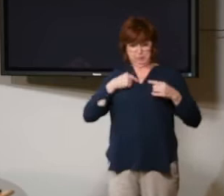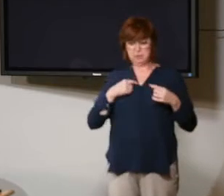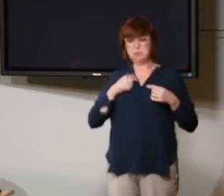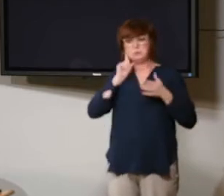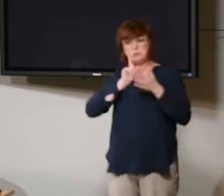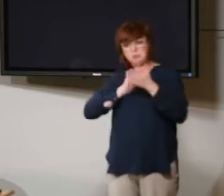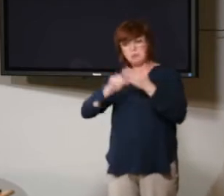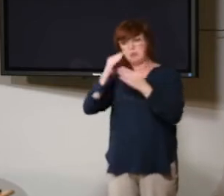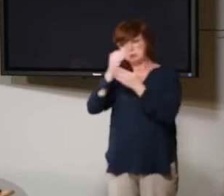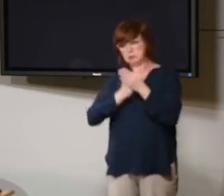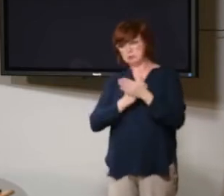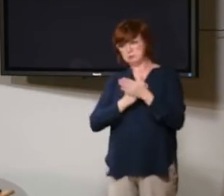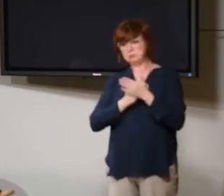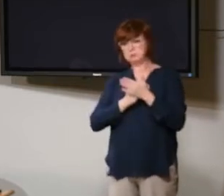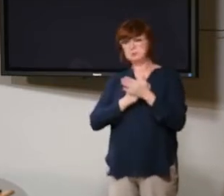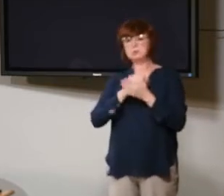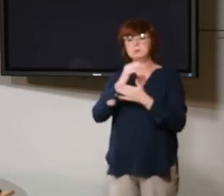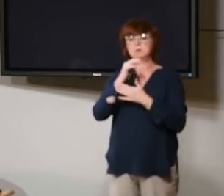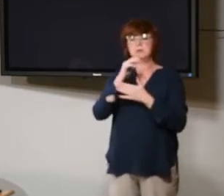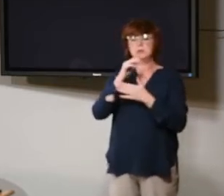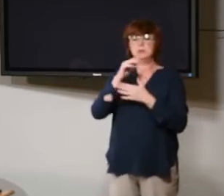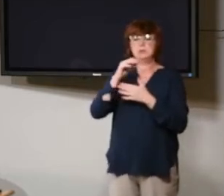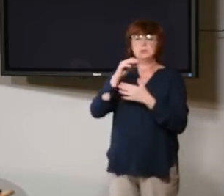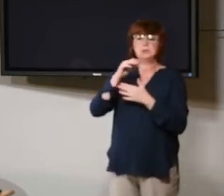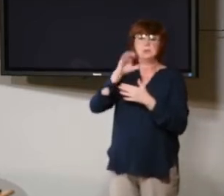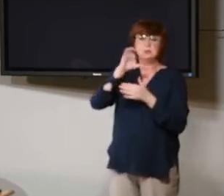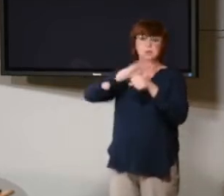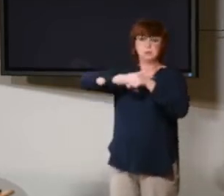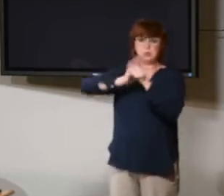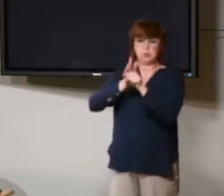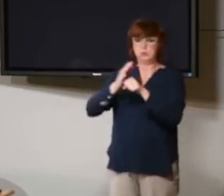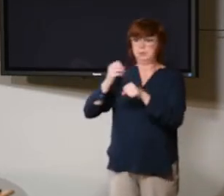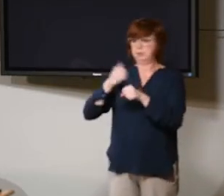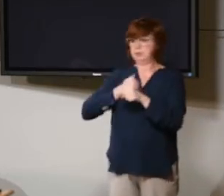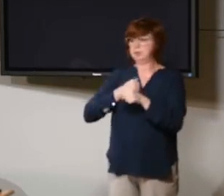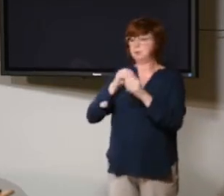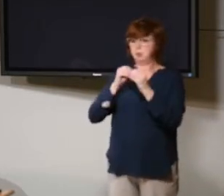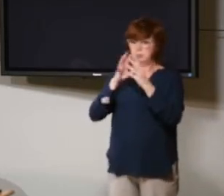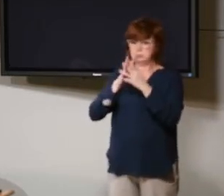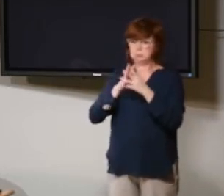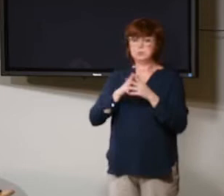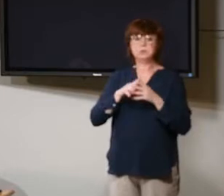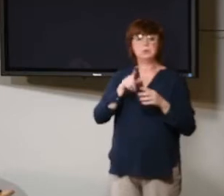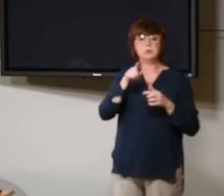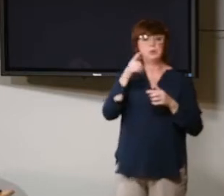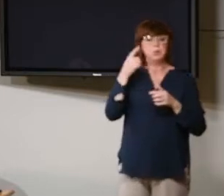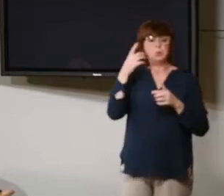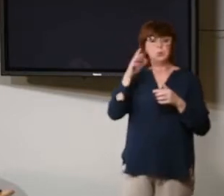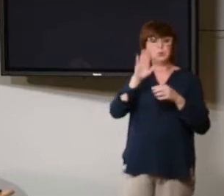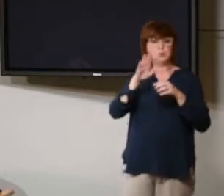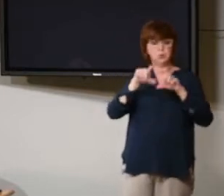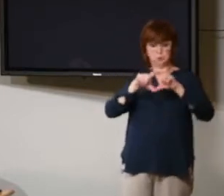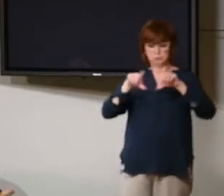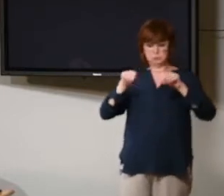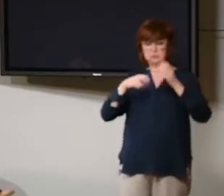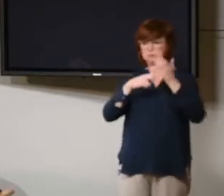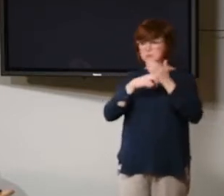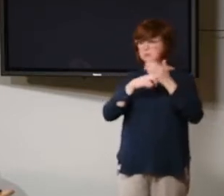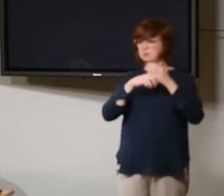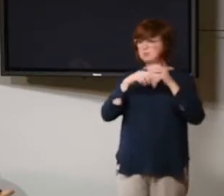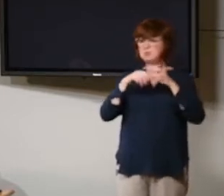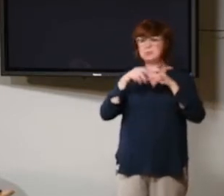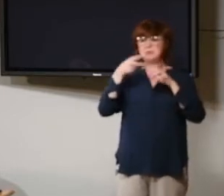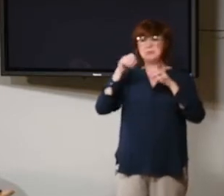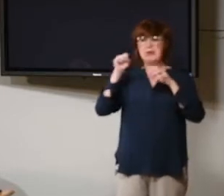there's rows that are marked. So, you should keep your boarding pass with you to check were you in those rows or not. If you're